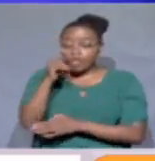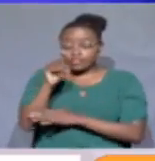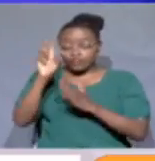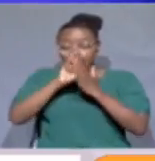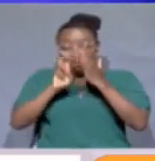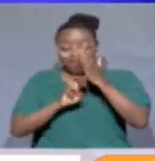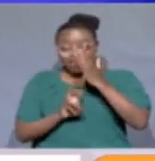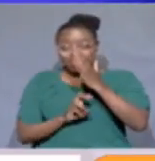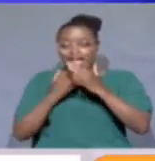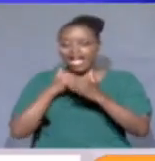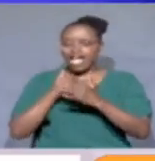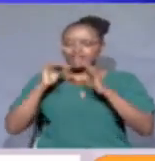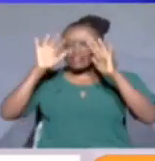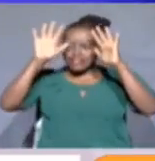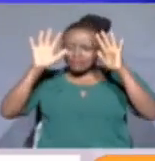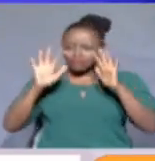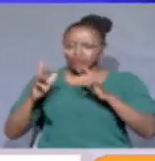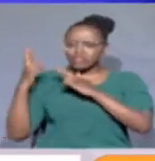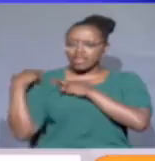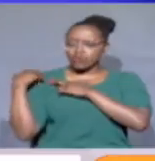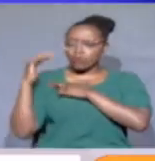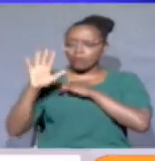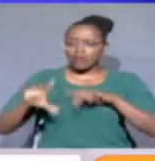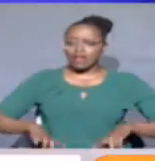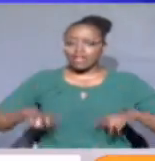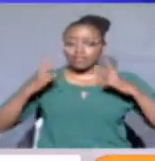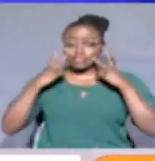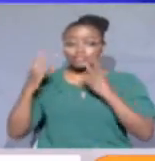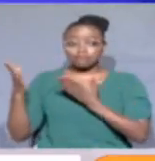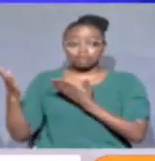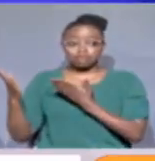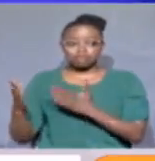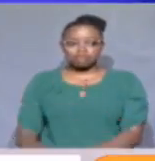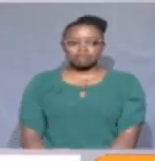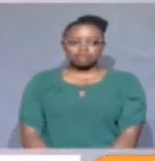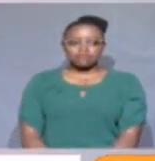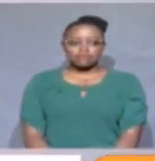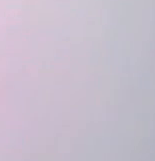reading has played an instrumental role in her life. Take a look.